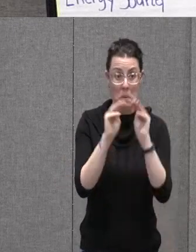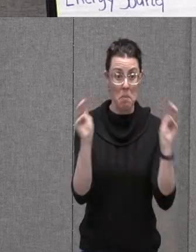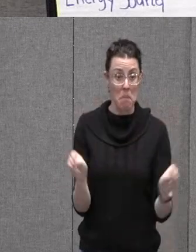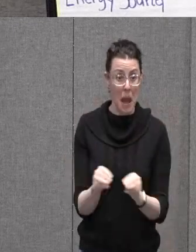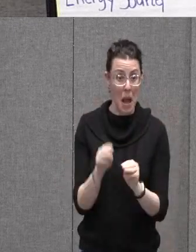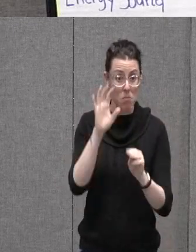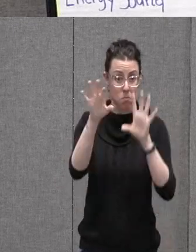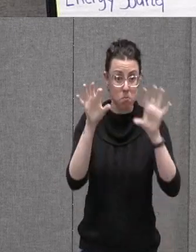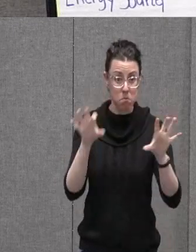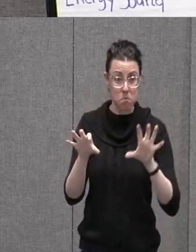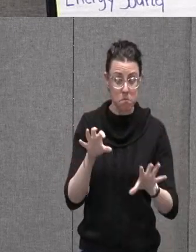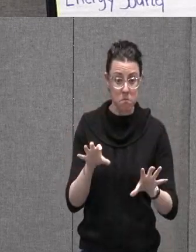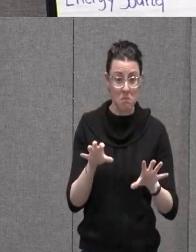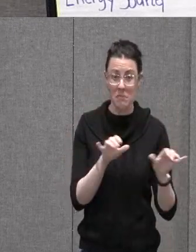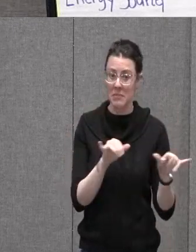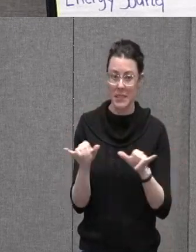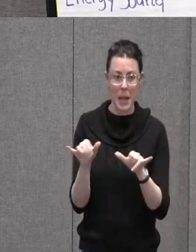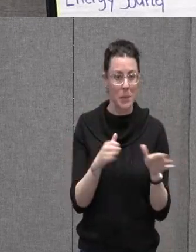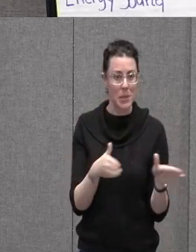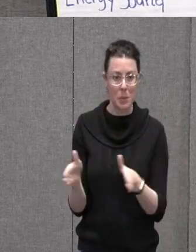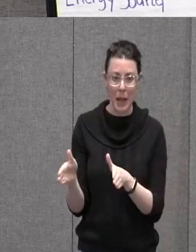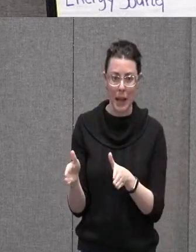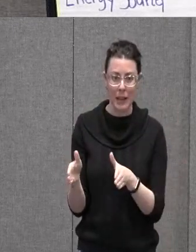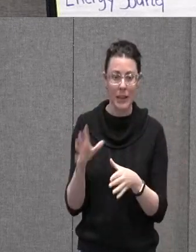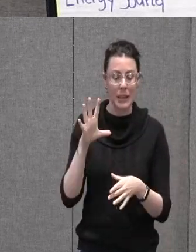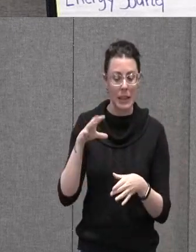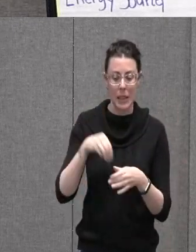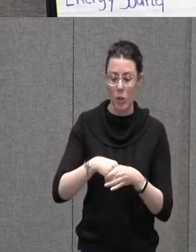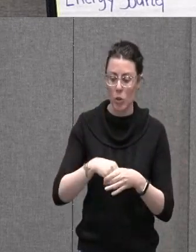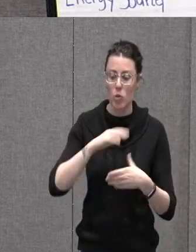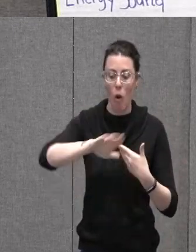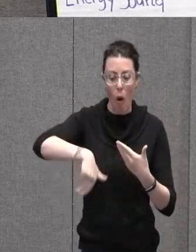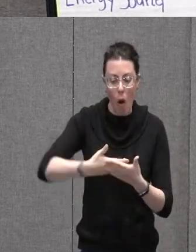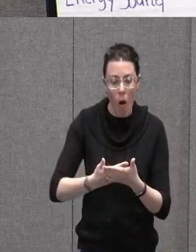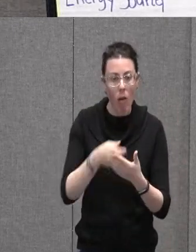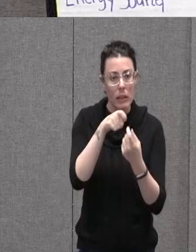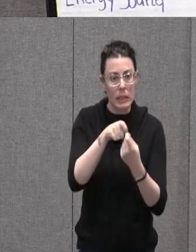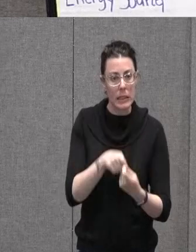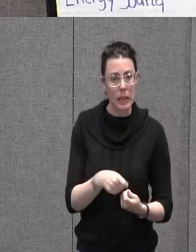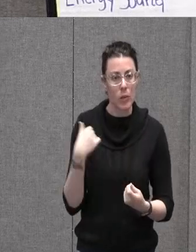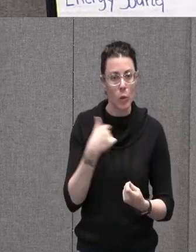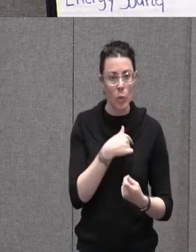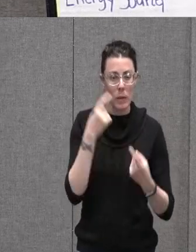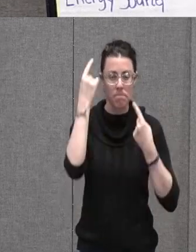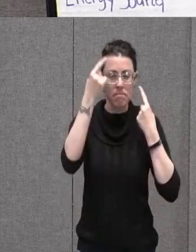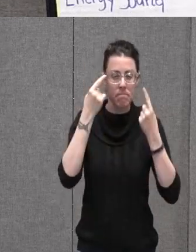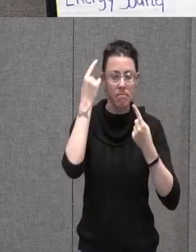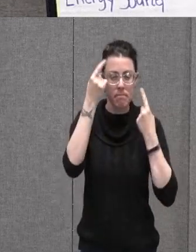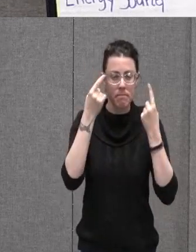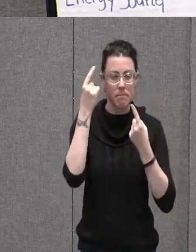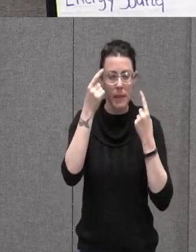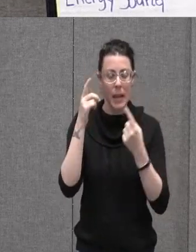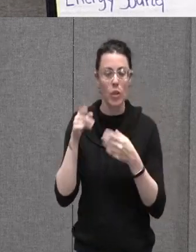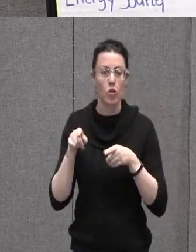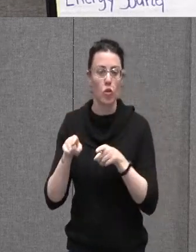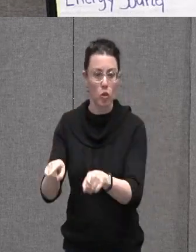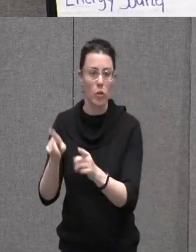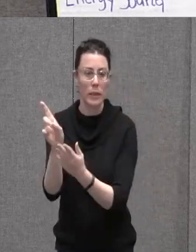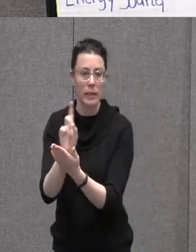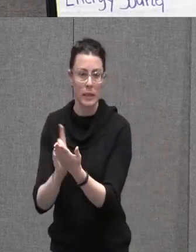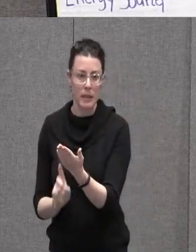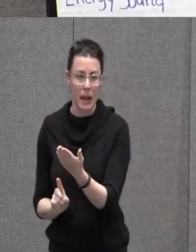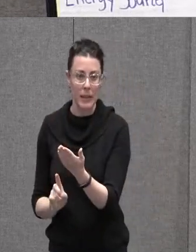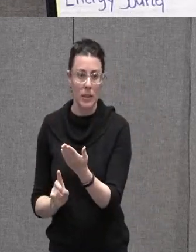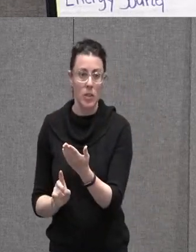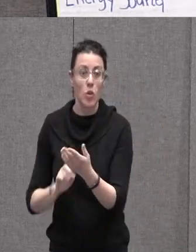that we have to think about Oh, okay. when we're designing. So we could almost check them off and make sure Well, I that, like that idea. Check off. That would help me.